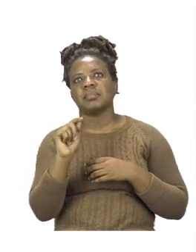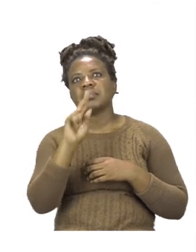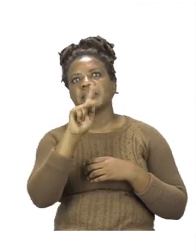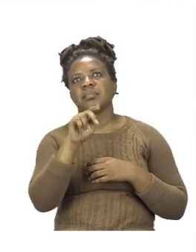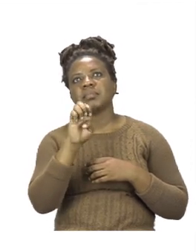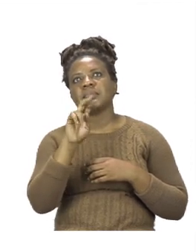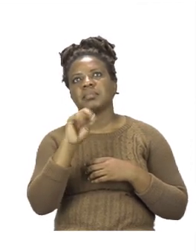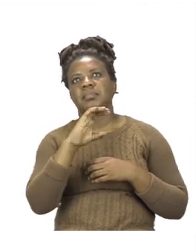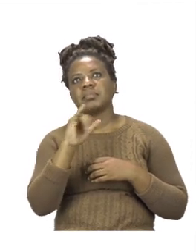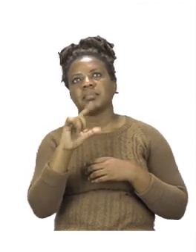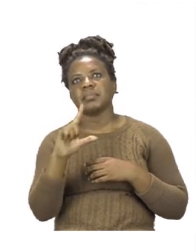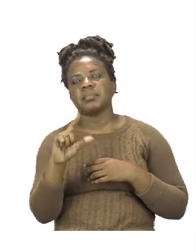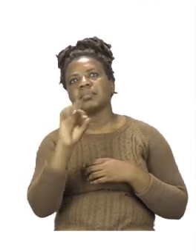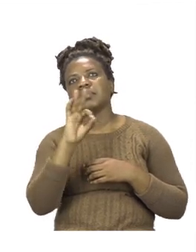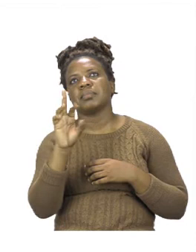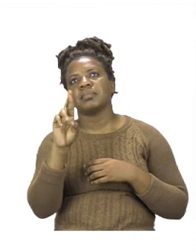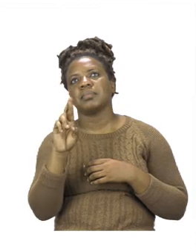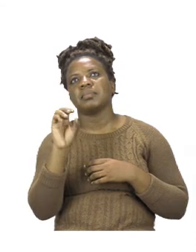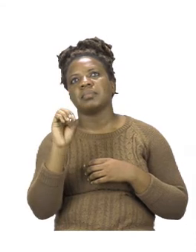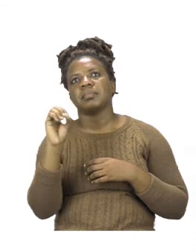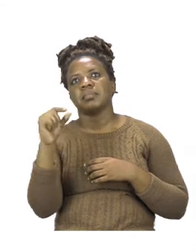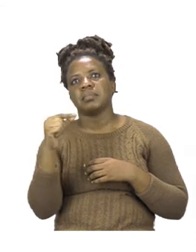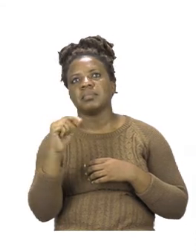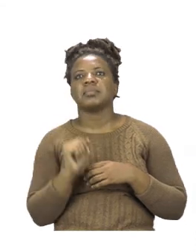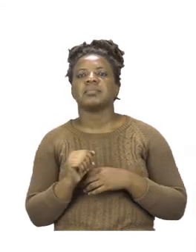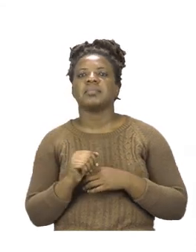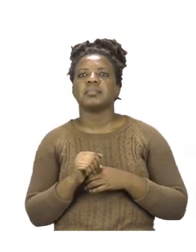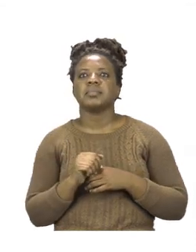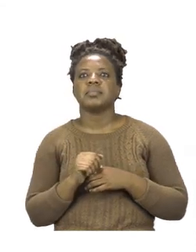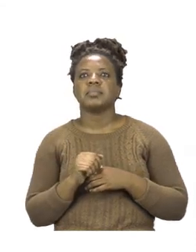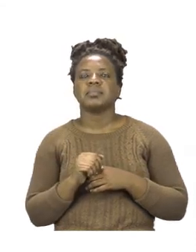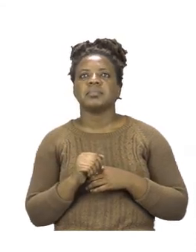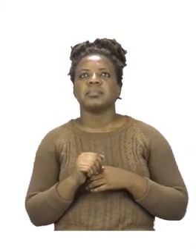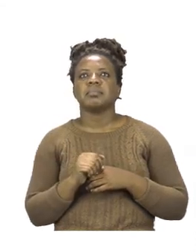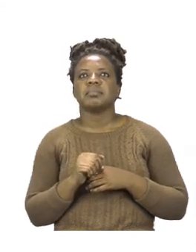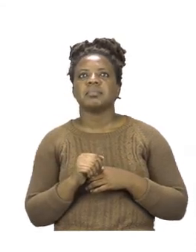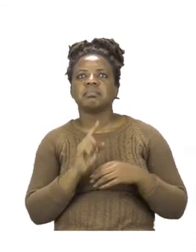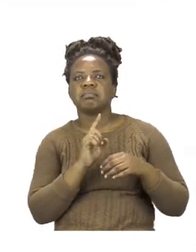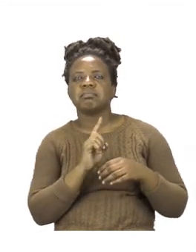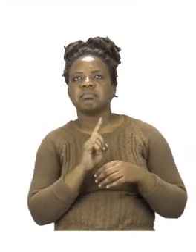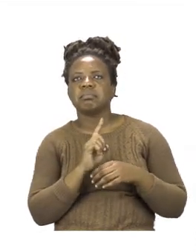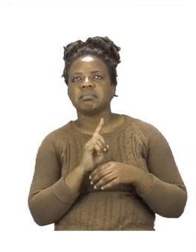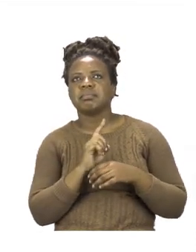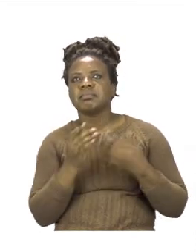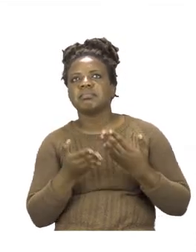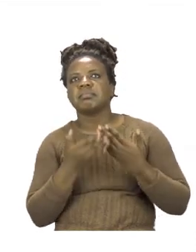frog. We're going to try and do one of the crossword puzzles together. So let's take a look at the